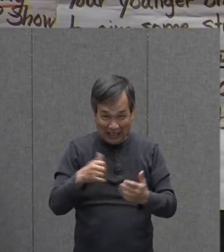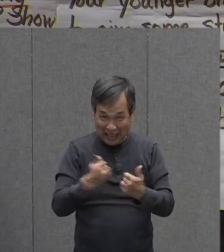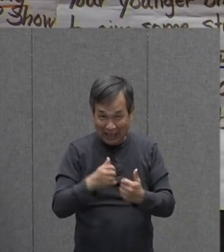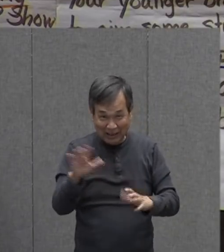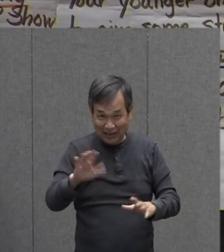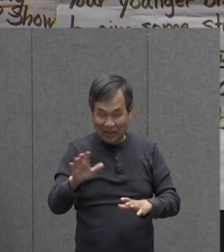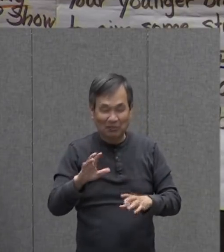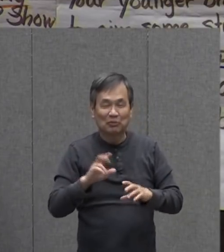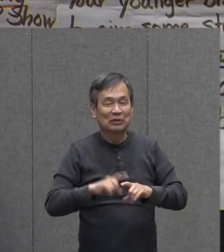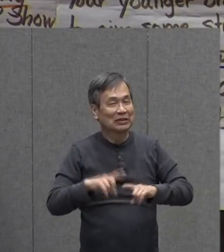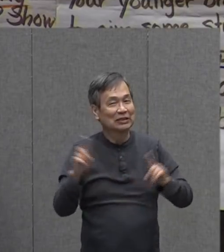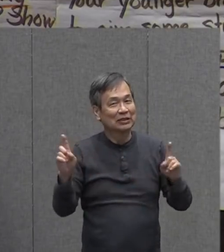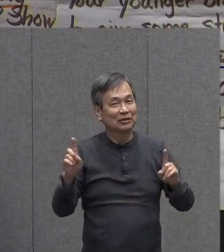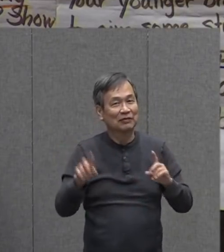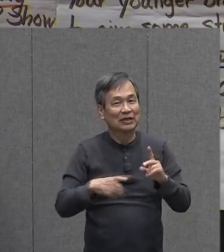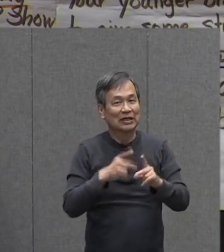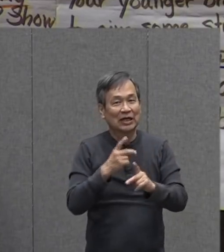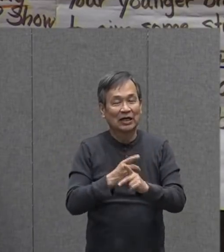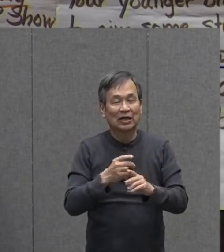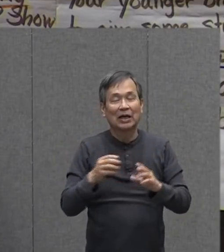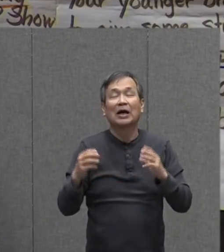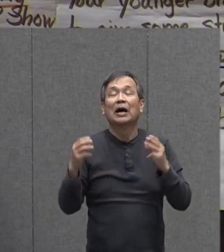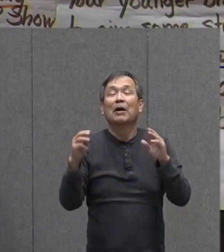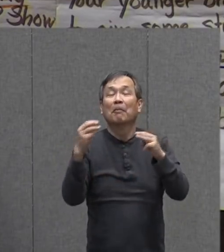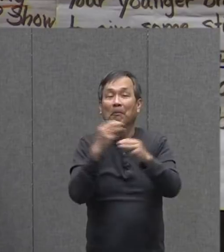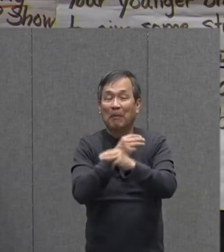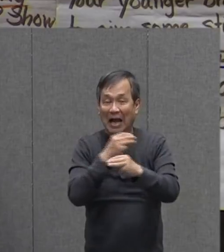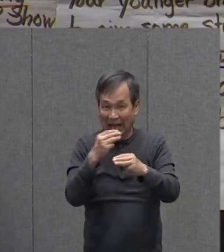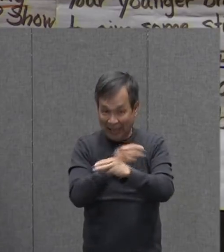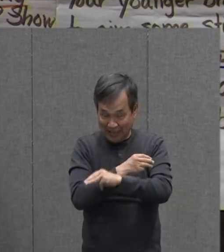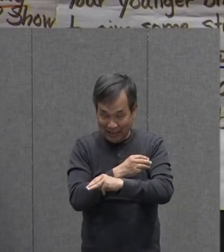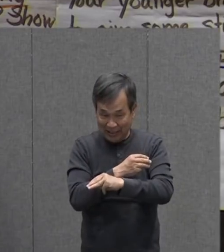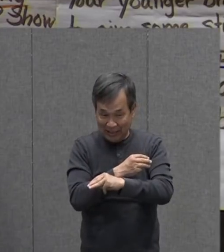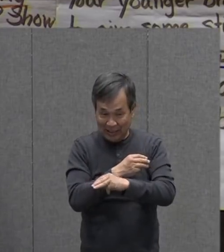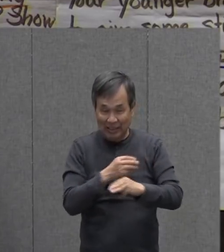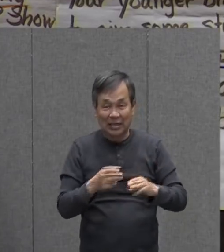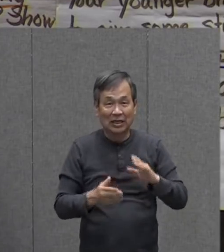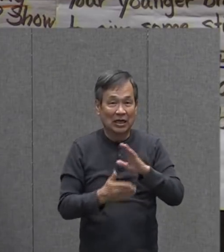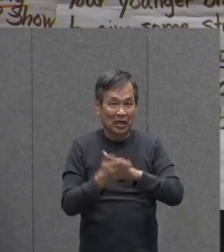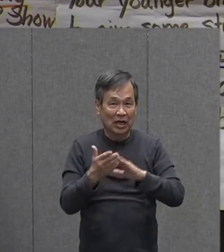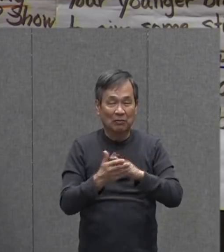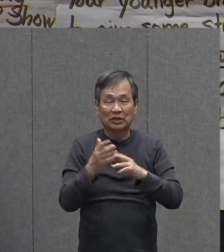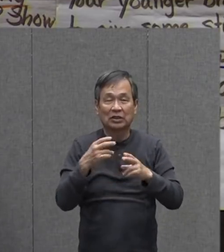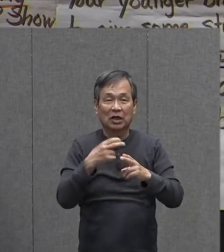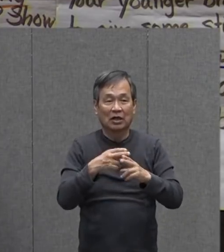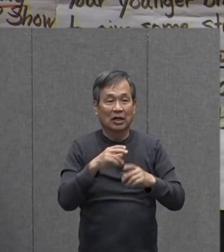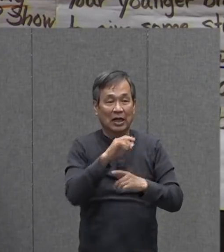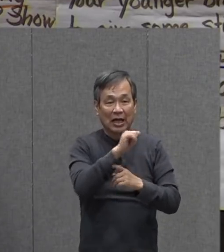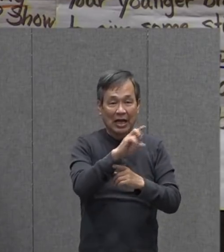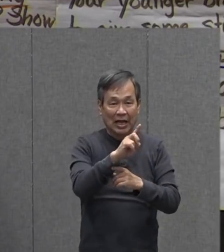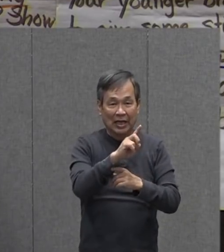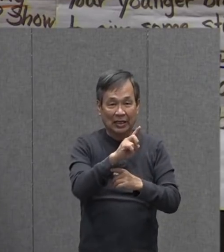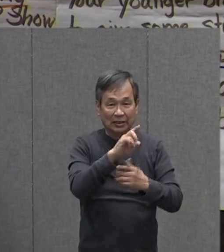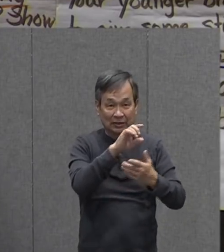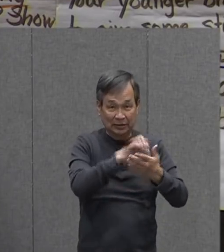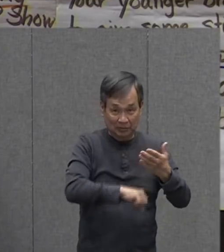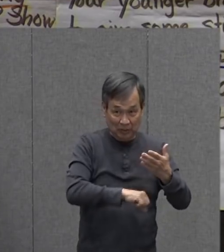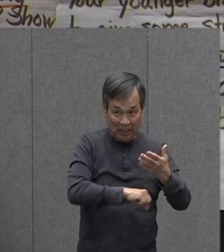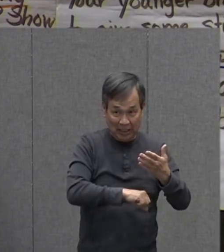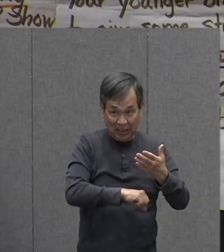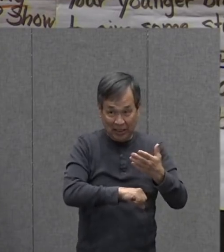about what multiplication is. Thank you so much, Miss Openshane. And we'll see you here in just a